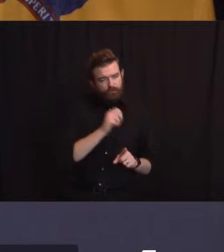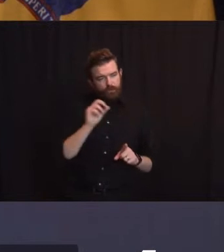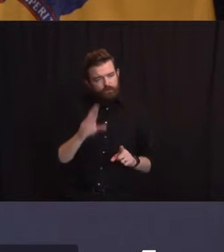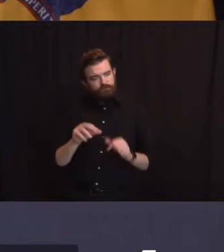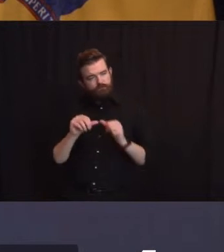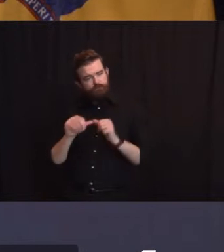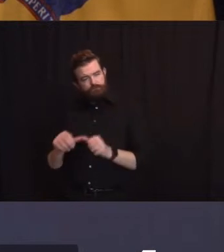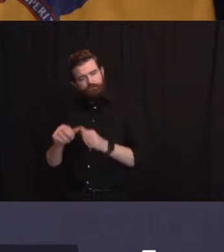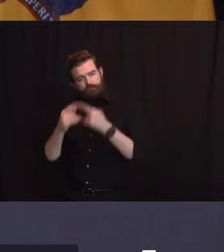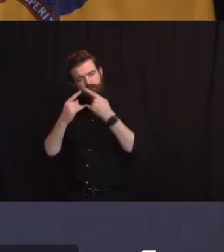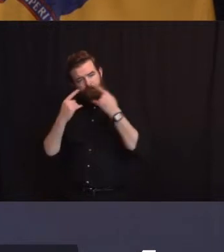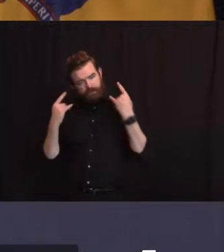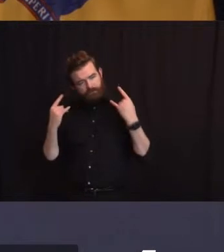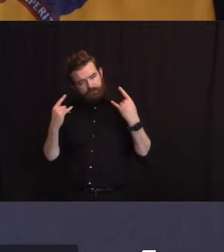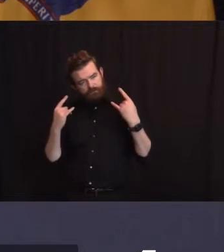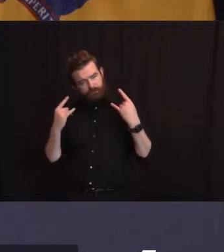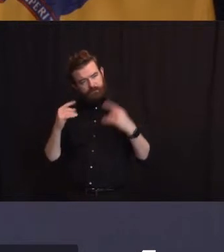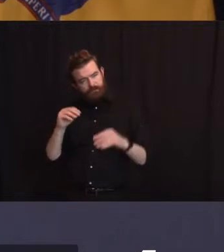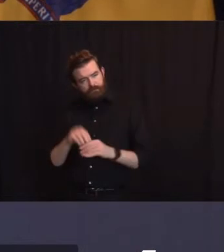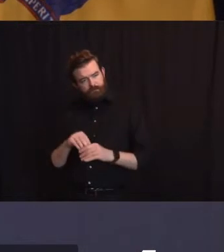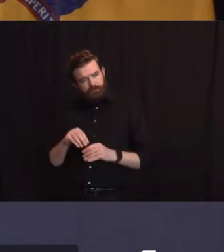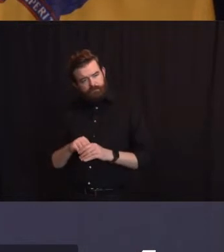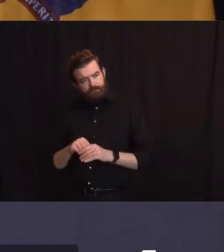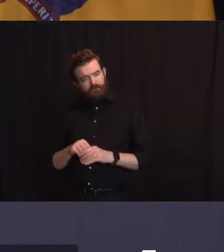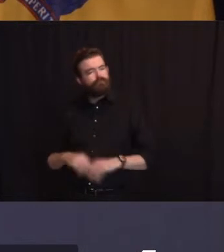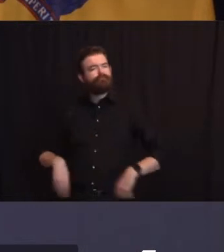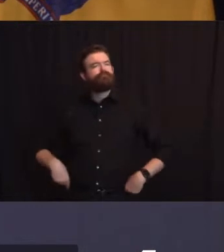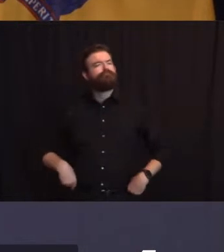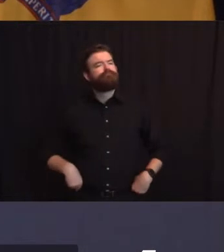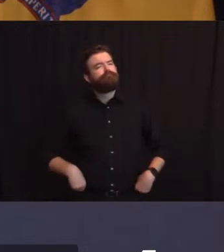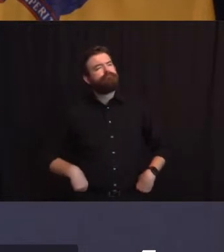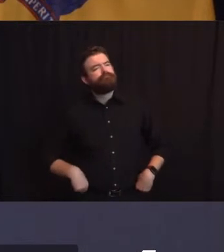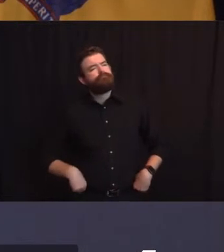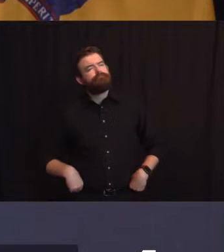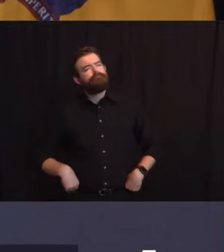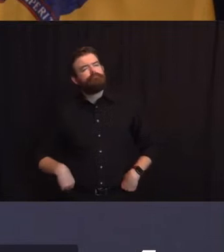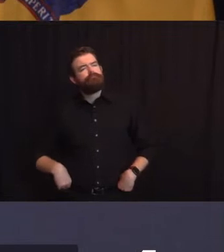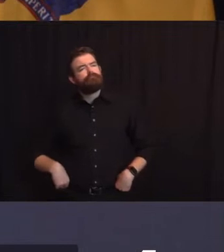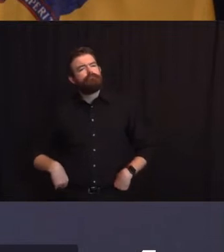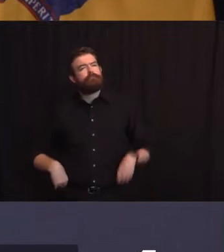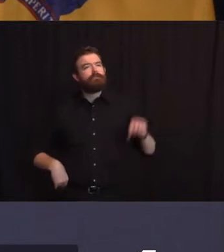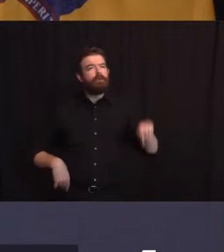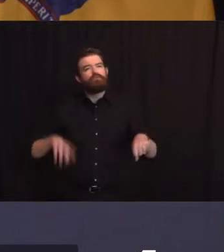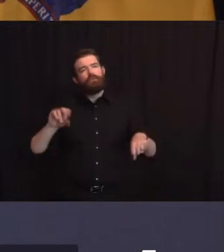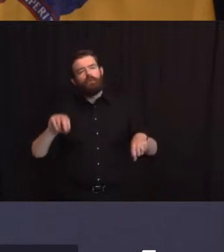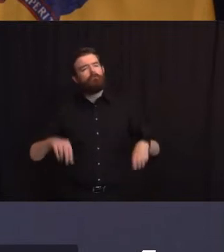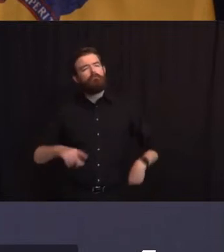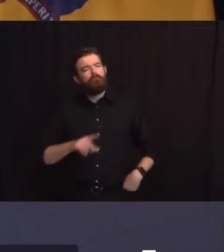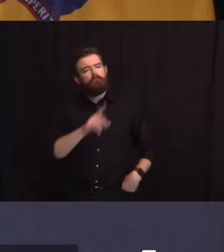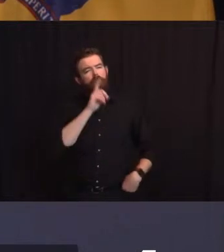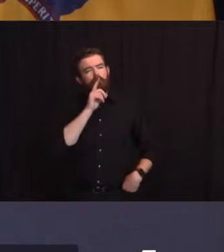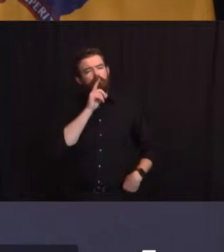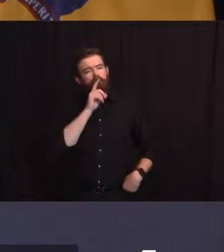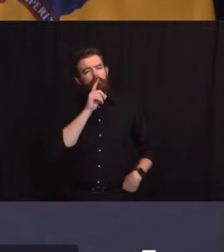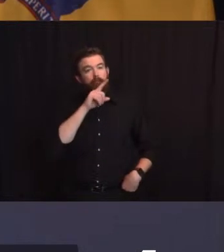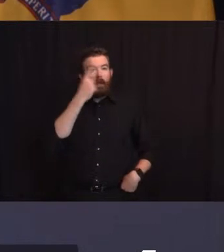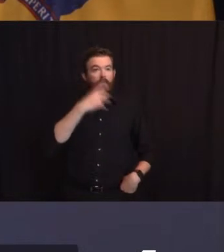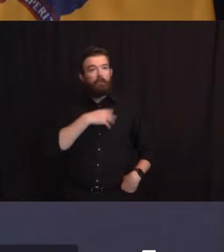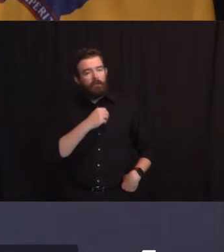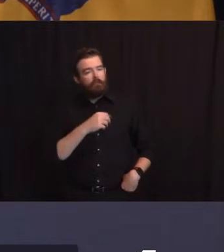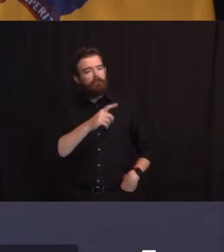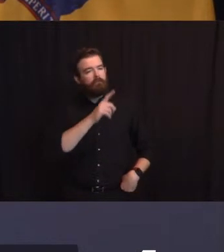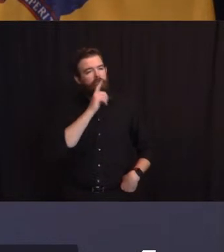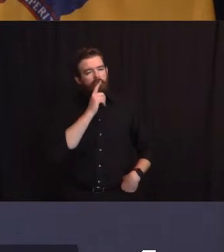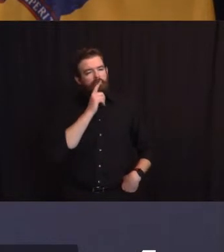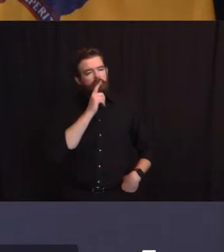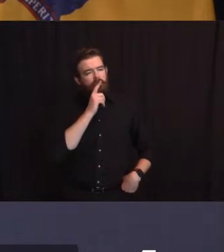I think this is sort of, if you add up how many adults are vaccinated, how many now